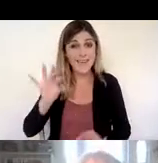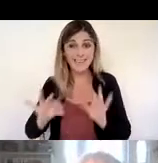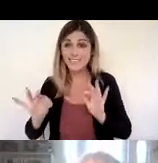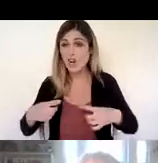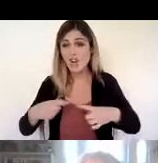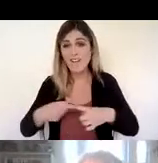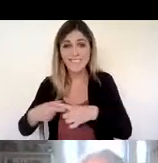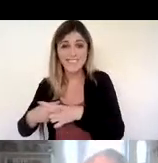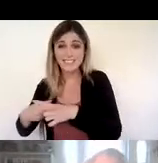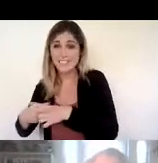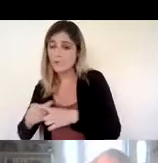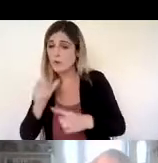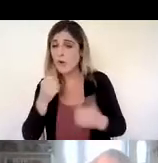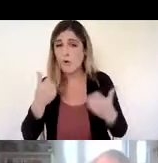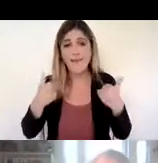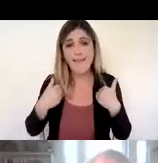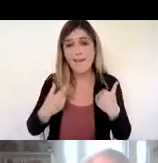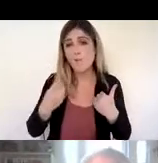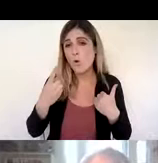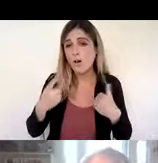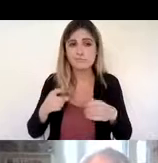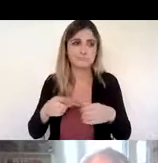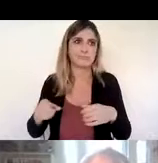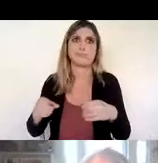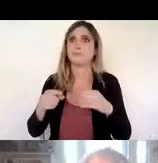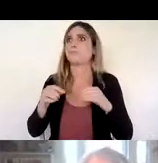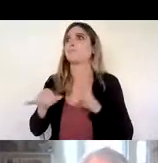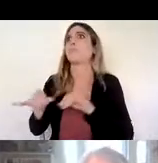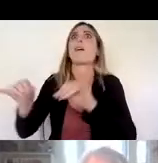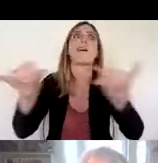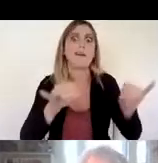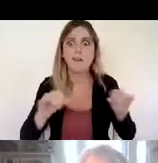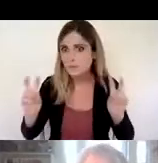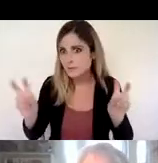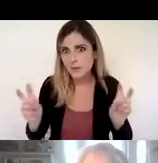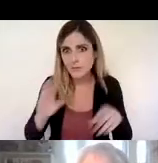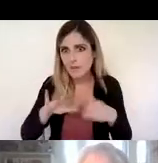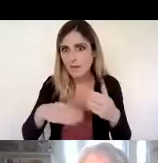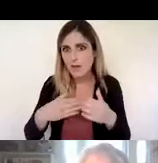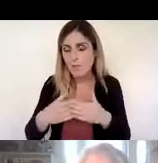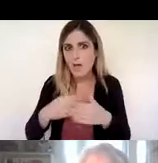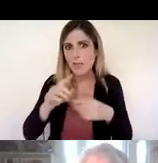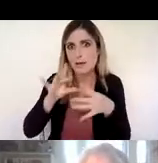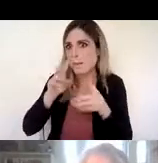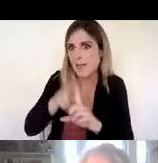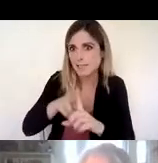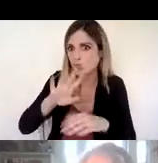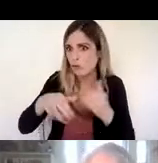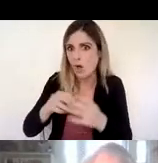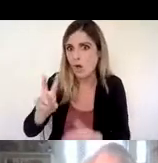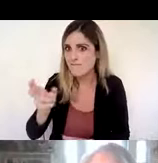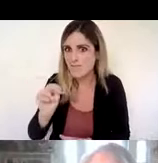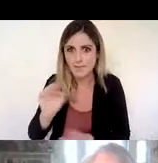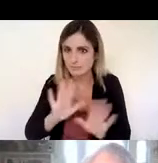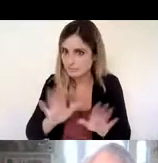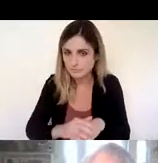vegan diets and bone health. But I don't think it matters, because bone health is a pretty big issue in all kinds of populations. It's a big